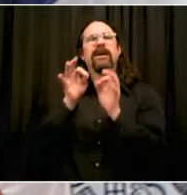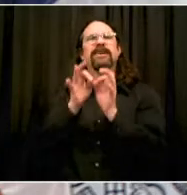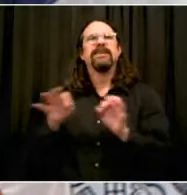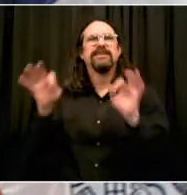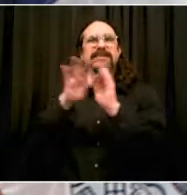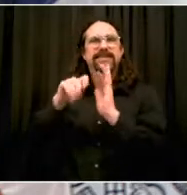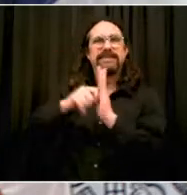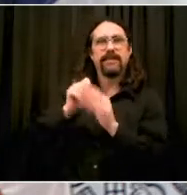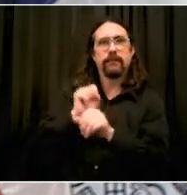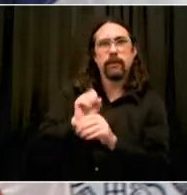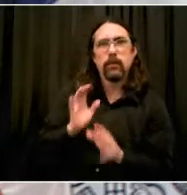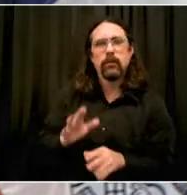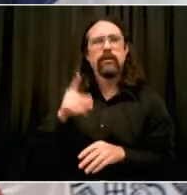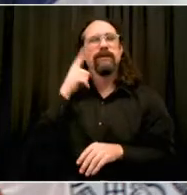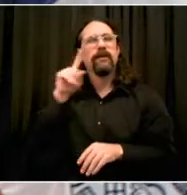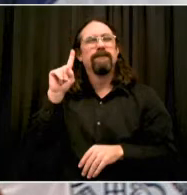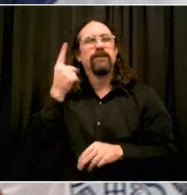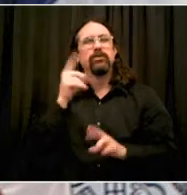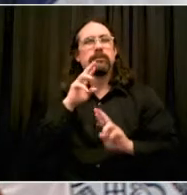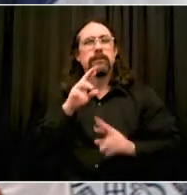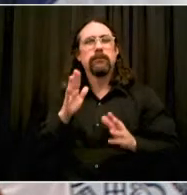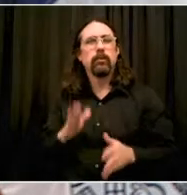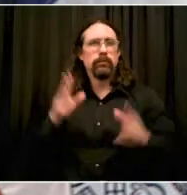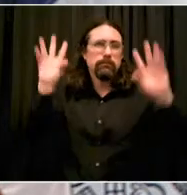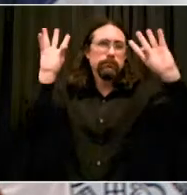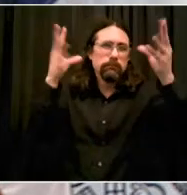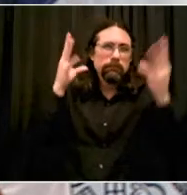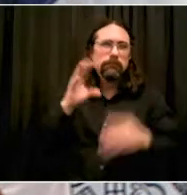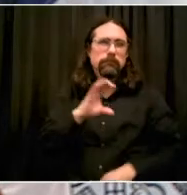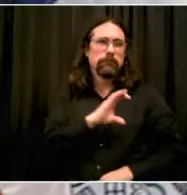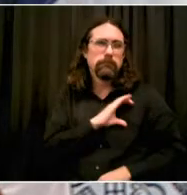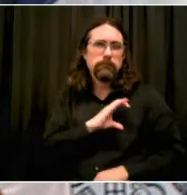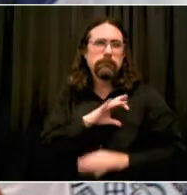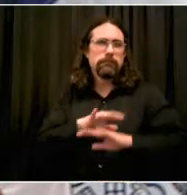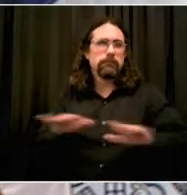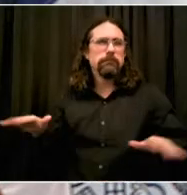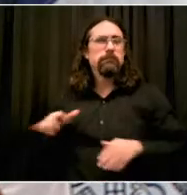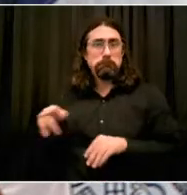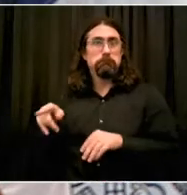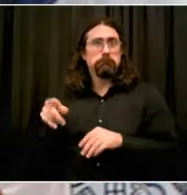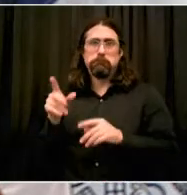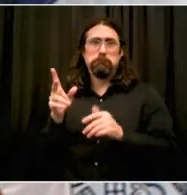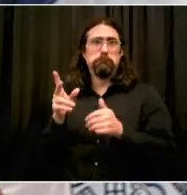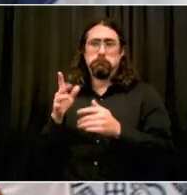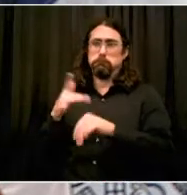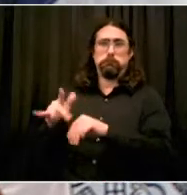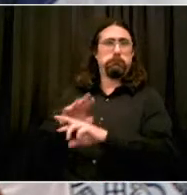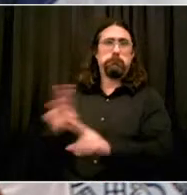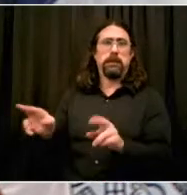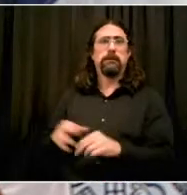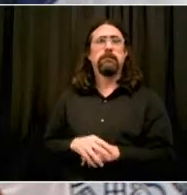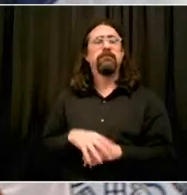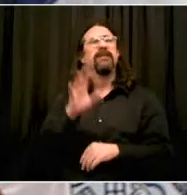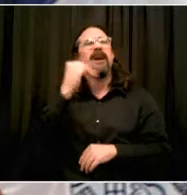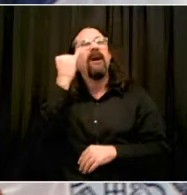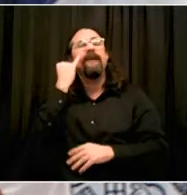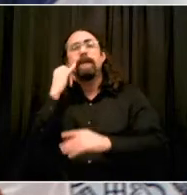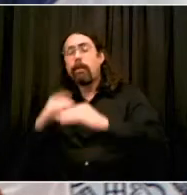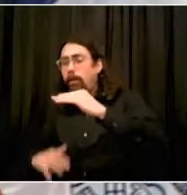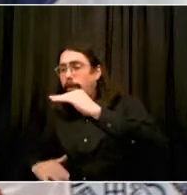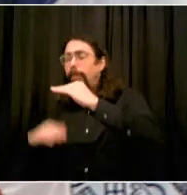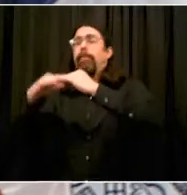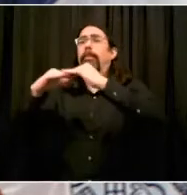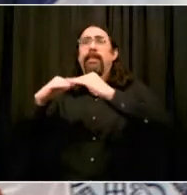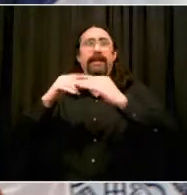The next is Katie from the Wall Street Journal. Hey, good morning, Mayor de Blasio. My question, I guess, following up from